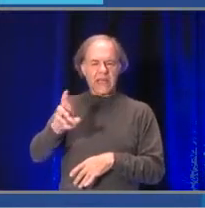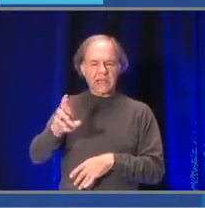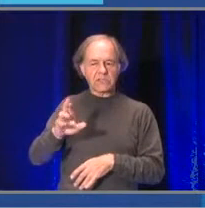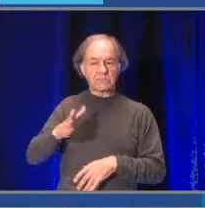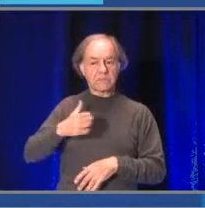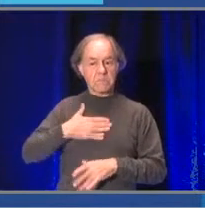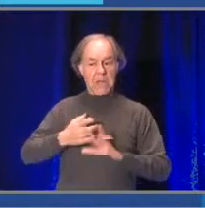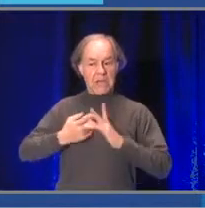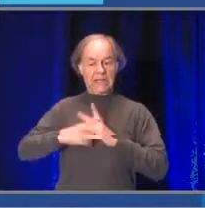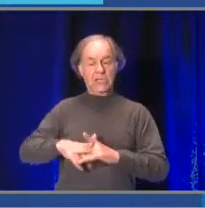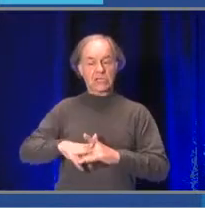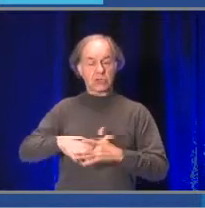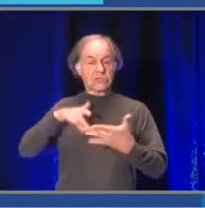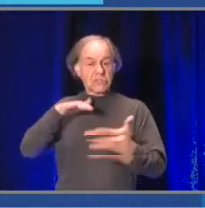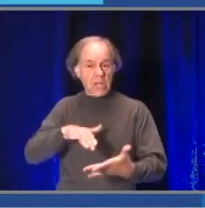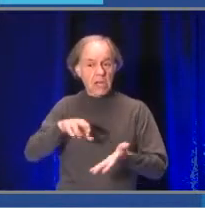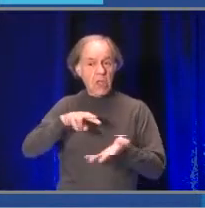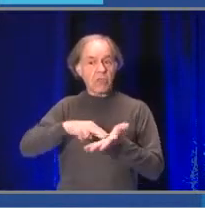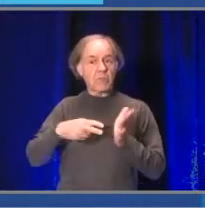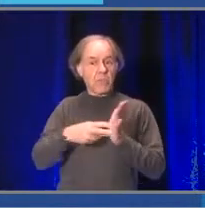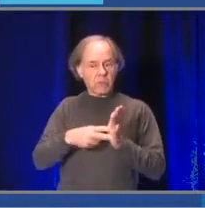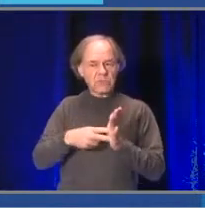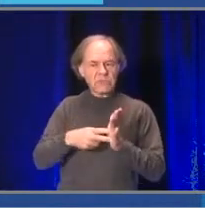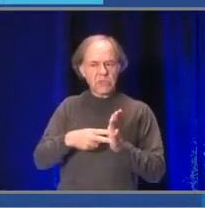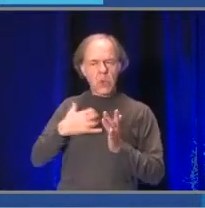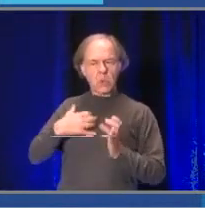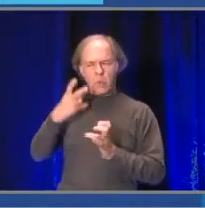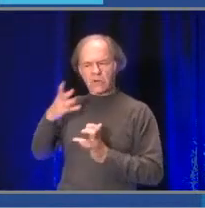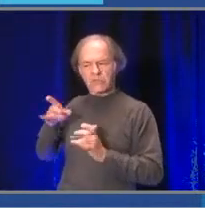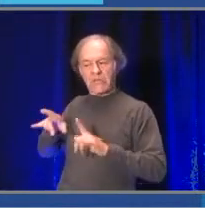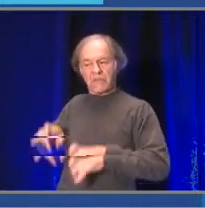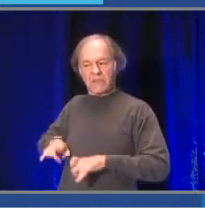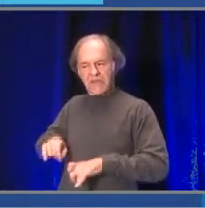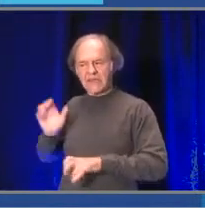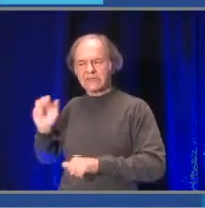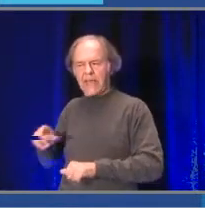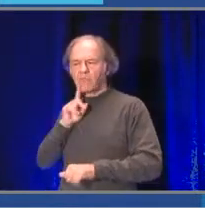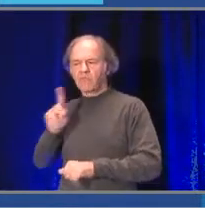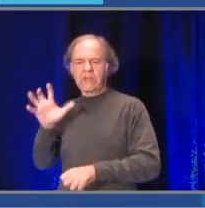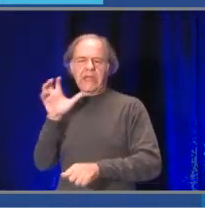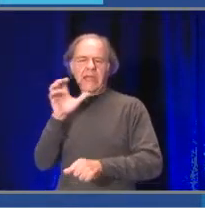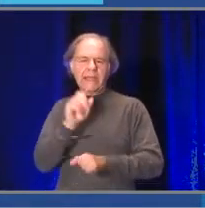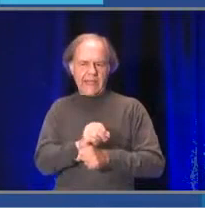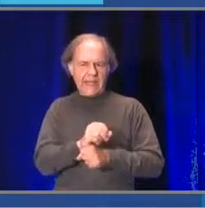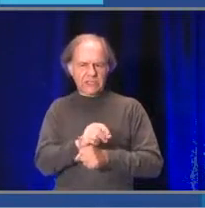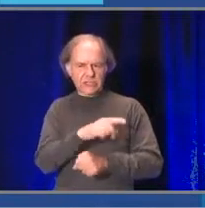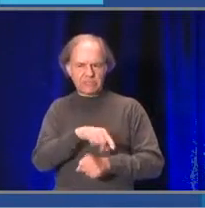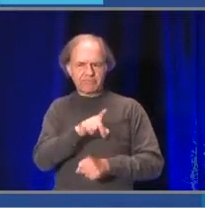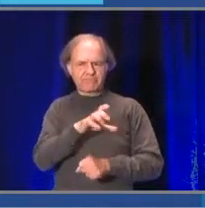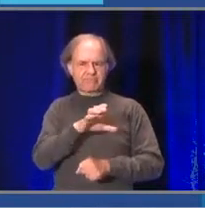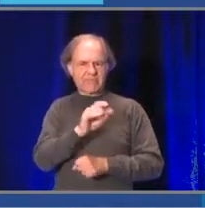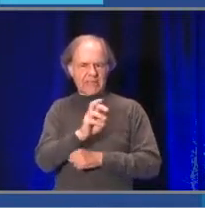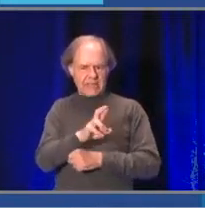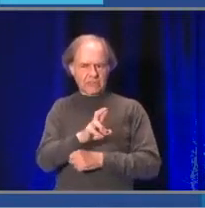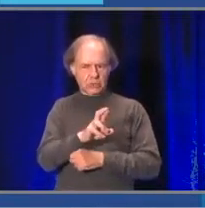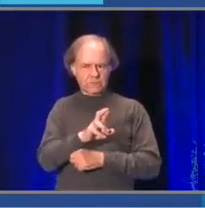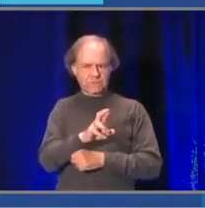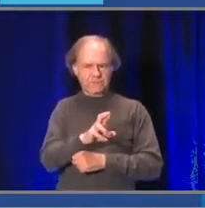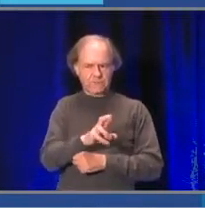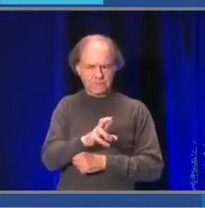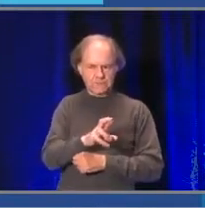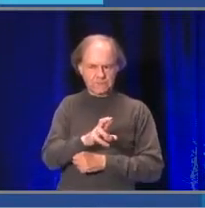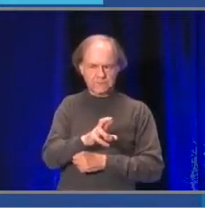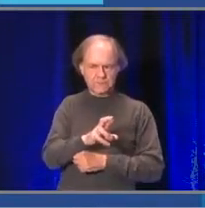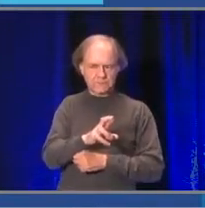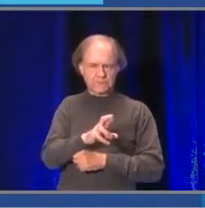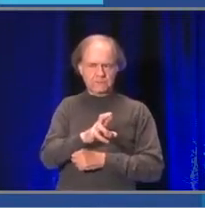initial study is to determine if this new assay is reliable and we can pinpoint the